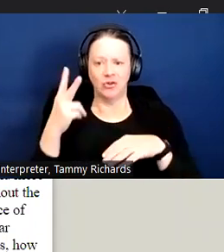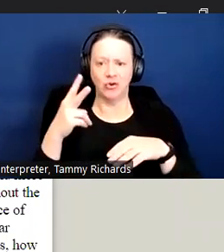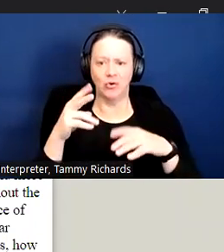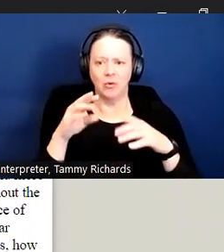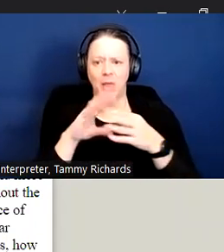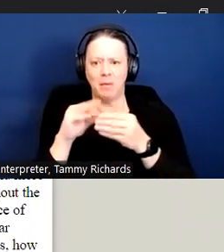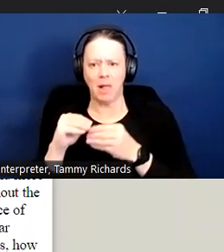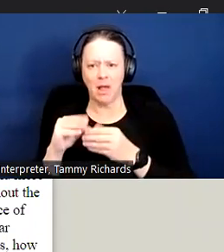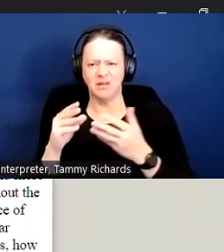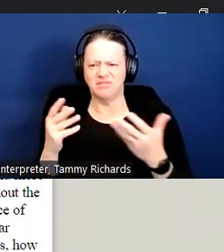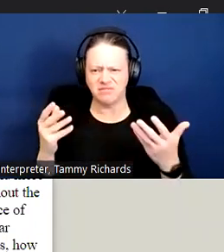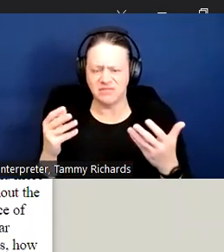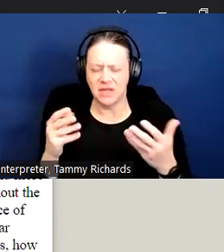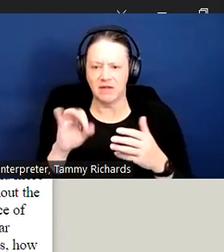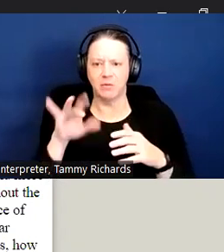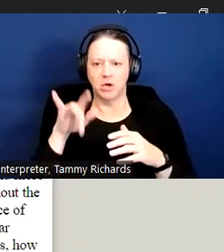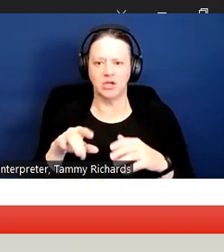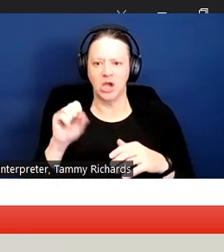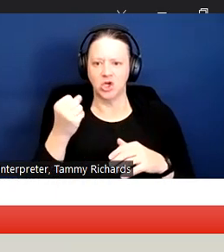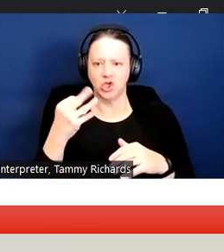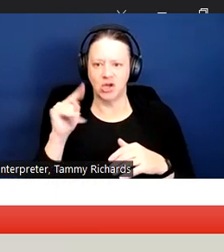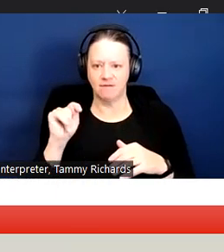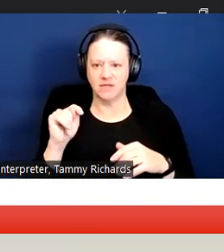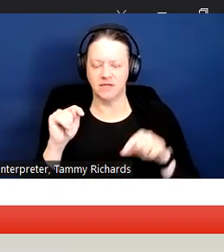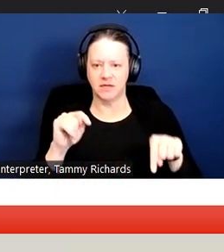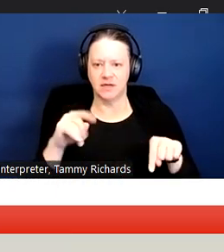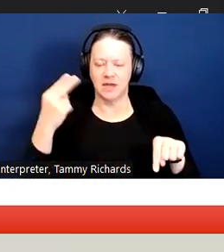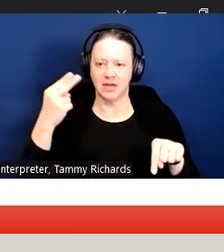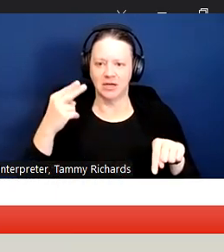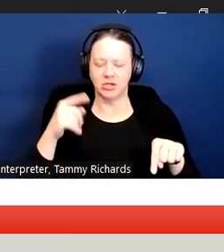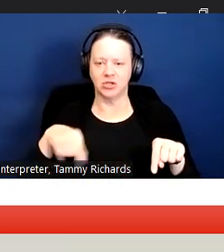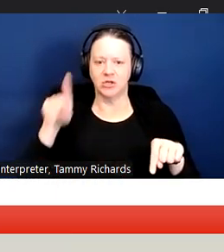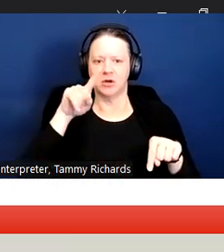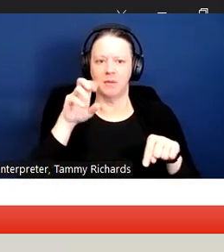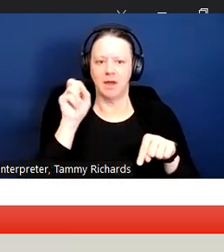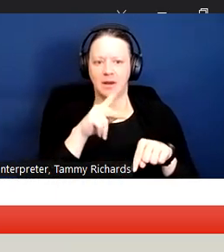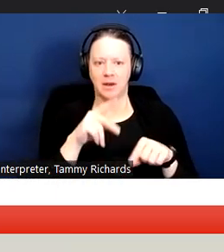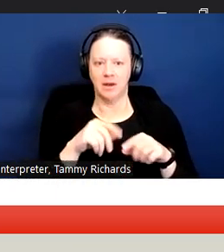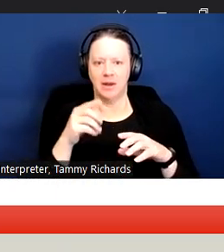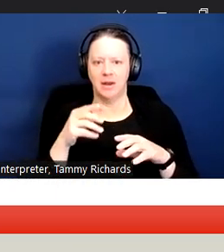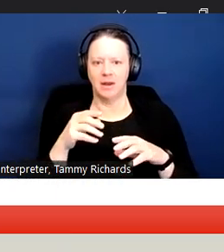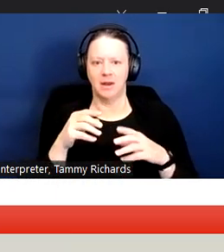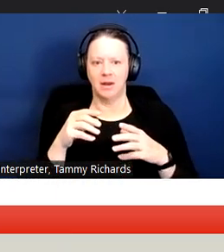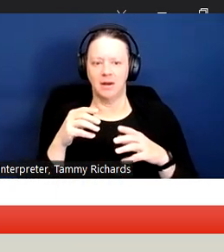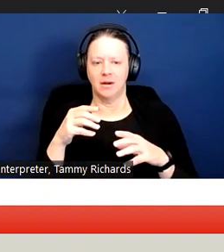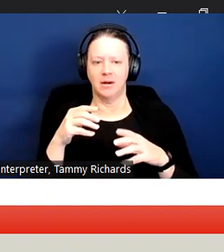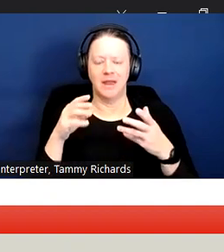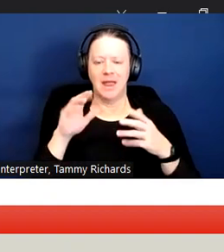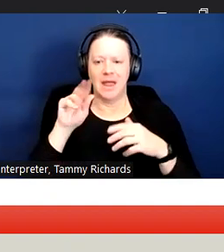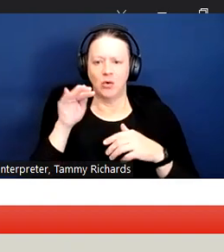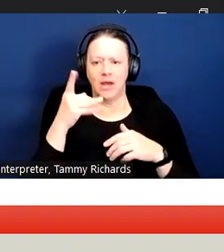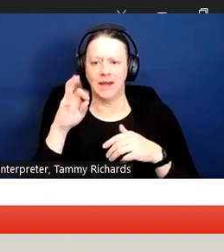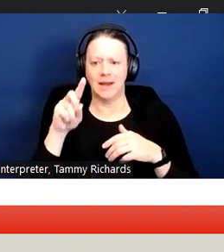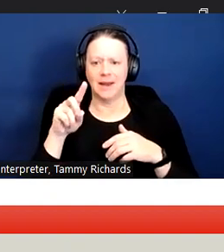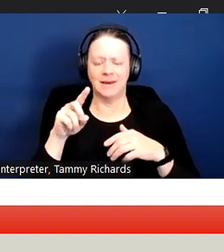If I press Shift H to go back to the last heading, annotated inaccessible homepage before and after demonstration heading level 1. It went to